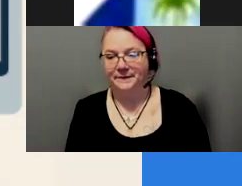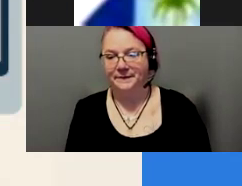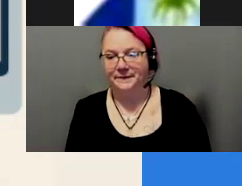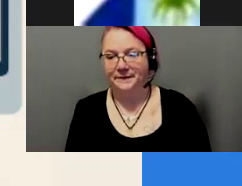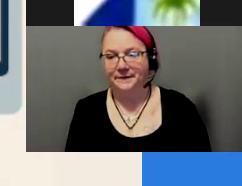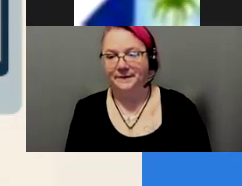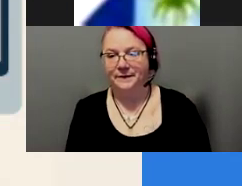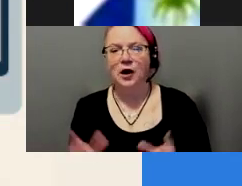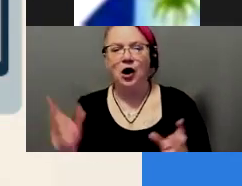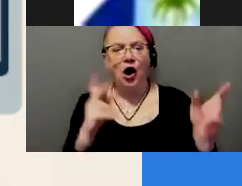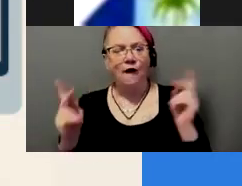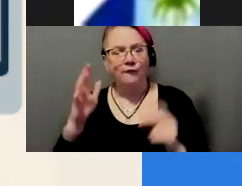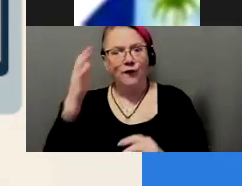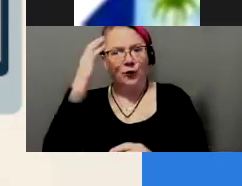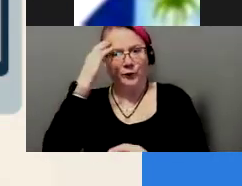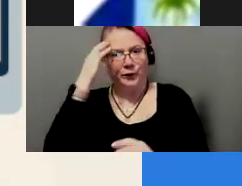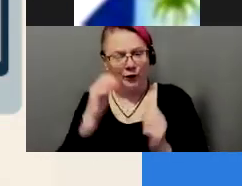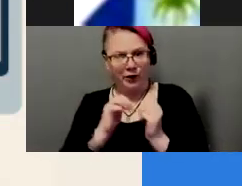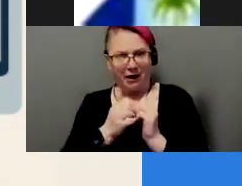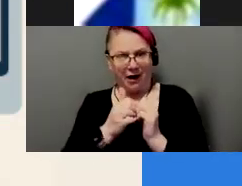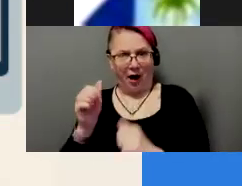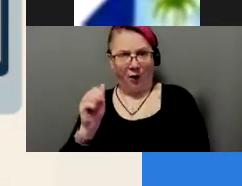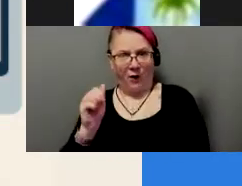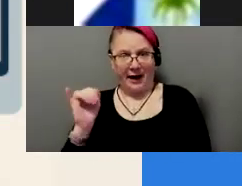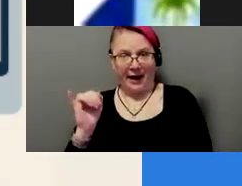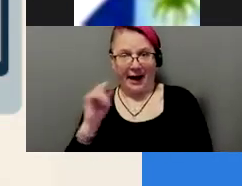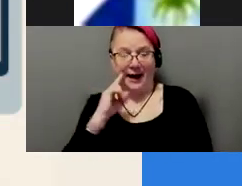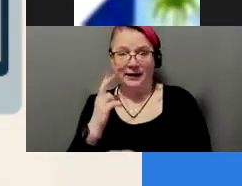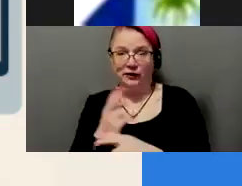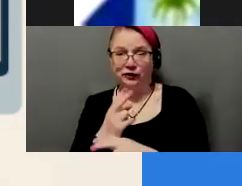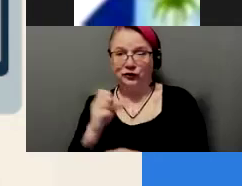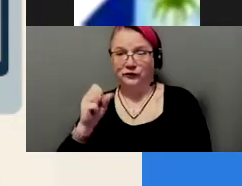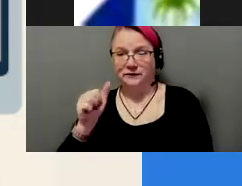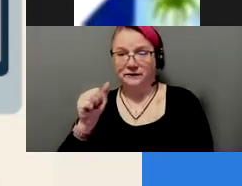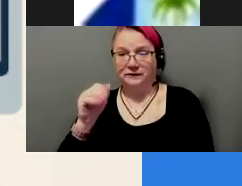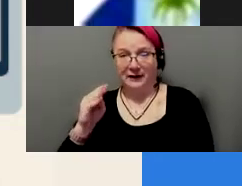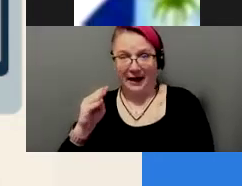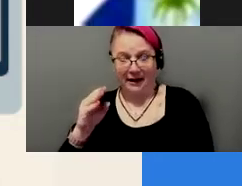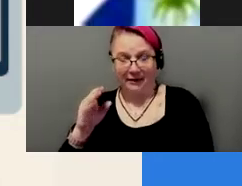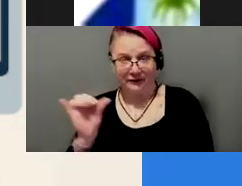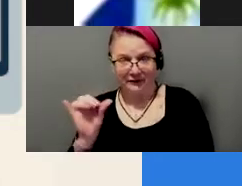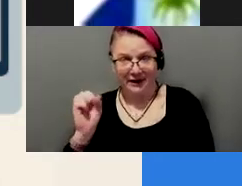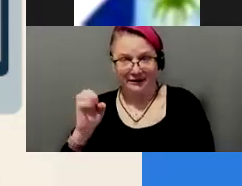Are folks familiar with the way that AI is used in scams like sextortion?